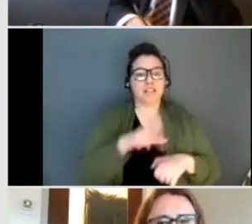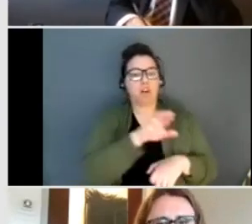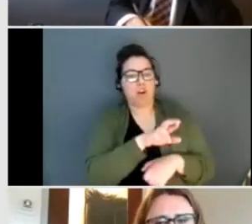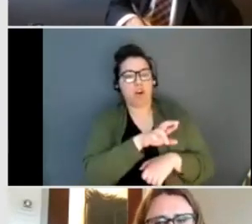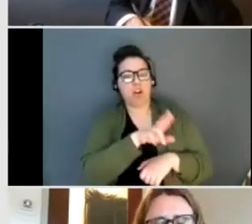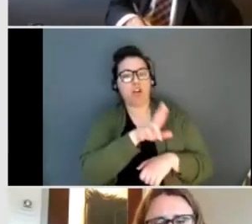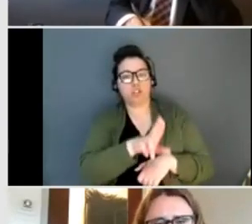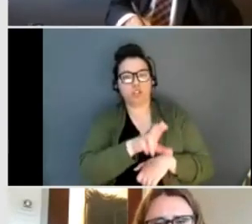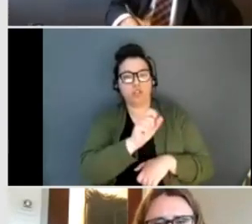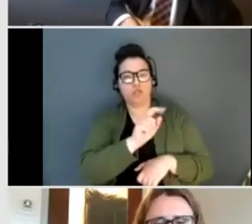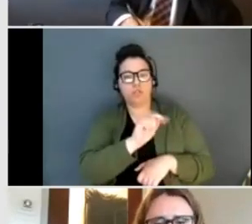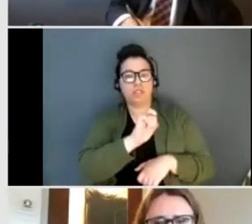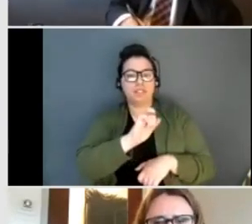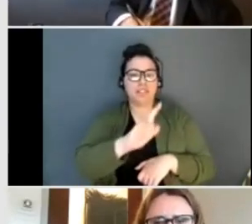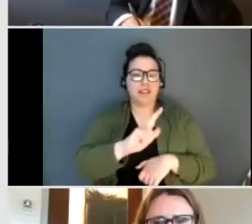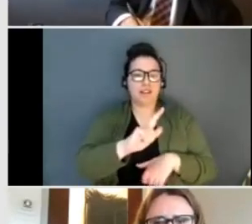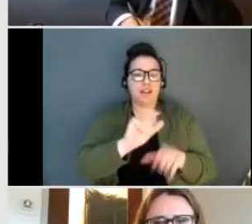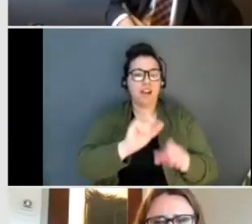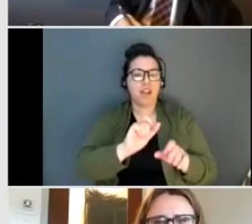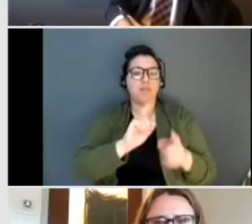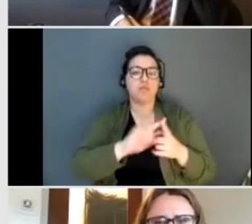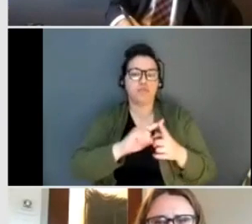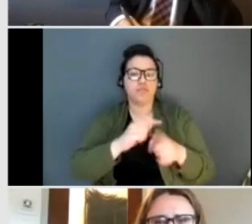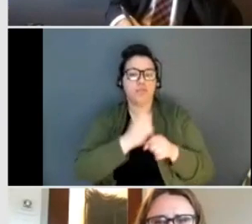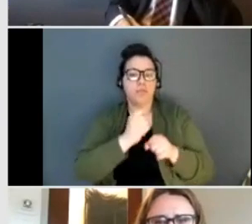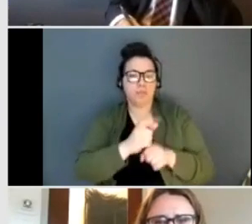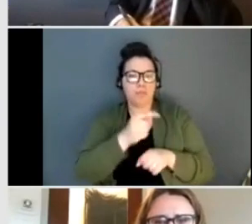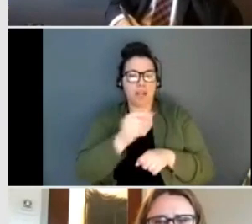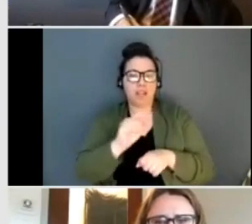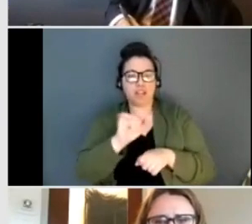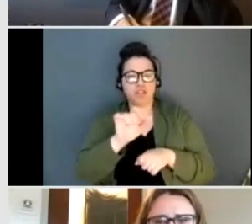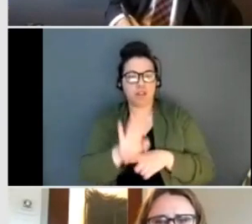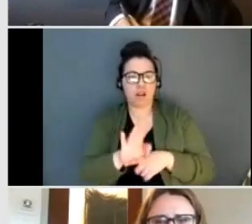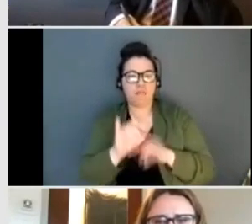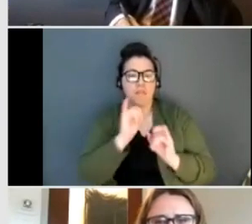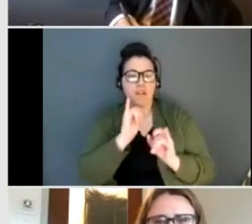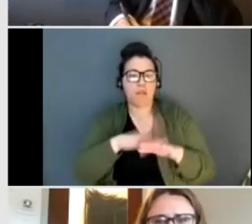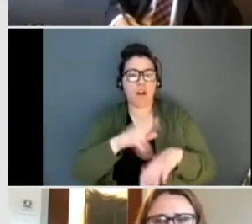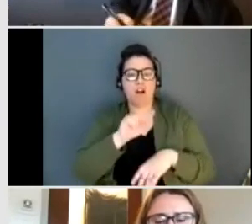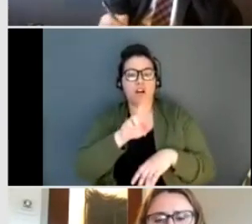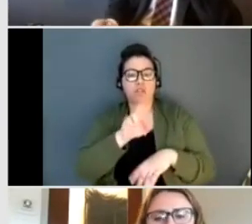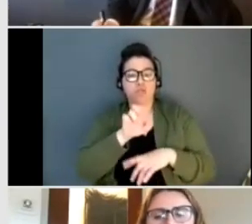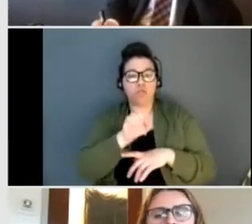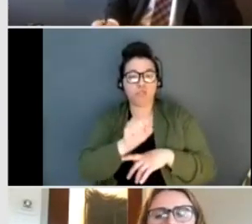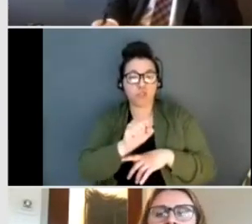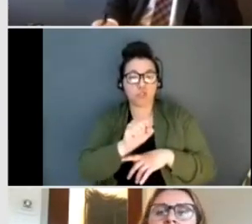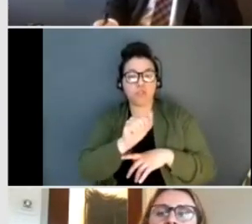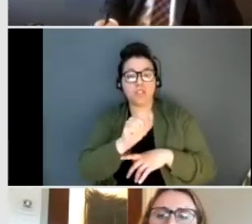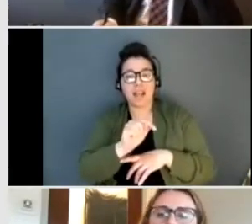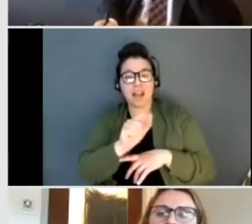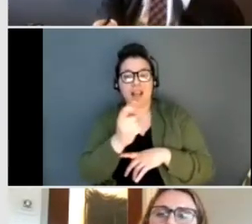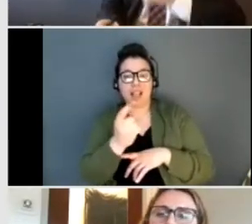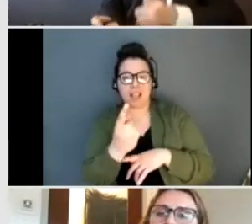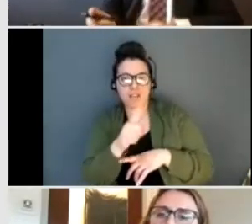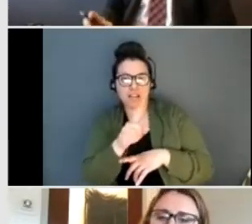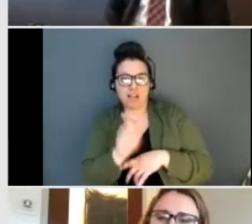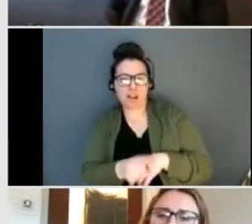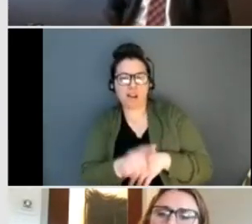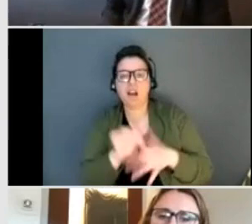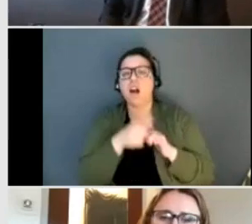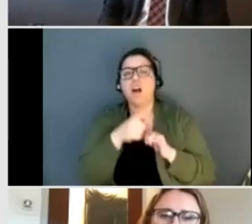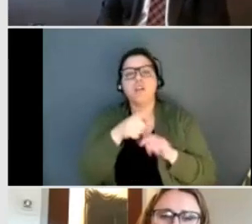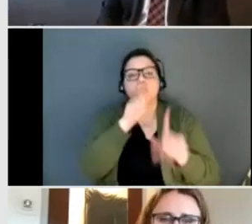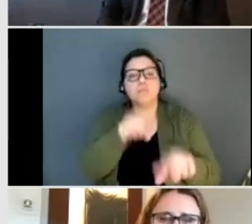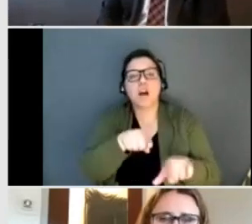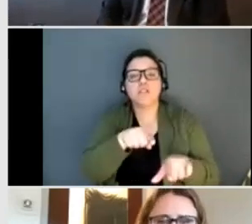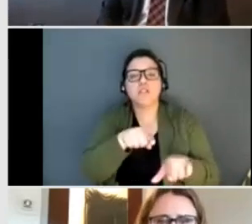still able? TU, twos at 11, all lowercase, abbreviation, they're moving fast. How would you respond? Can I